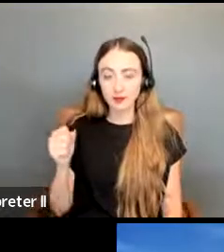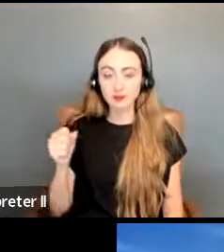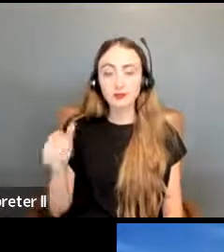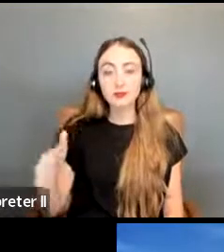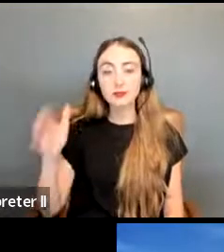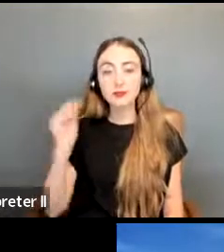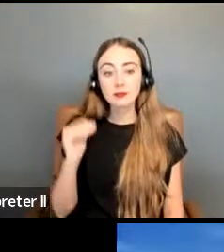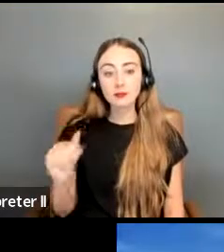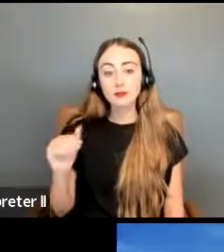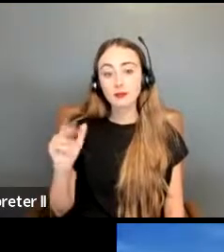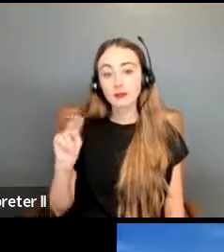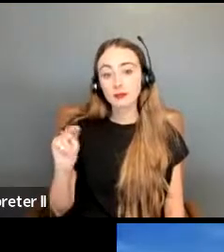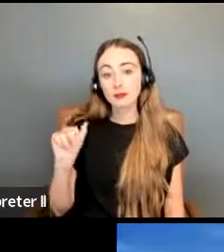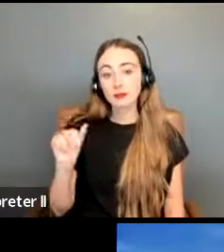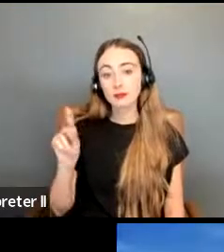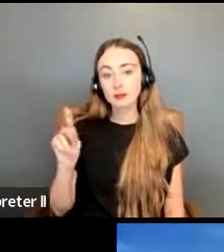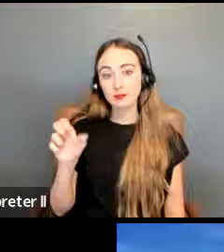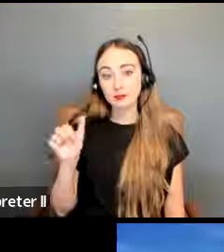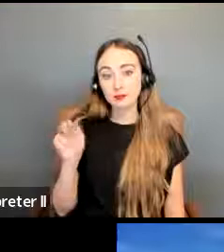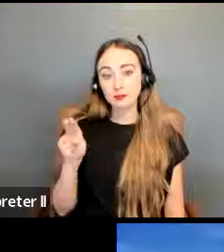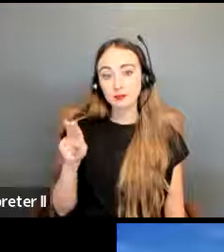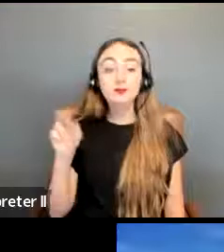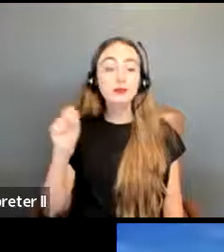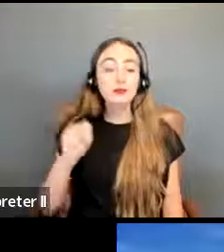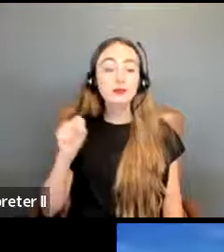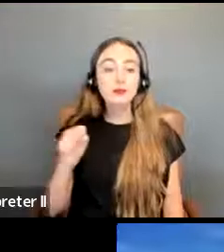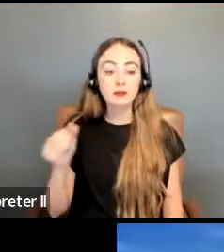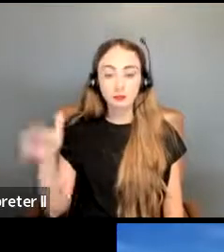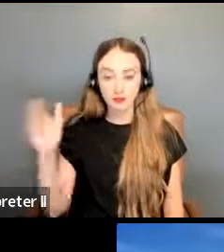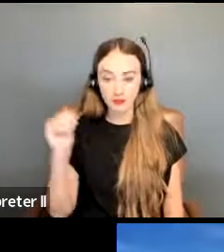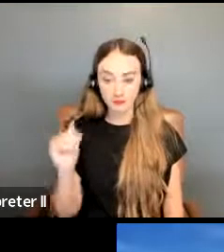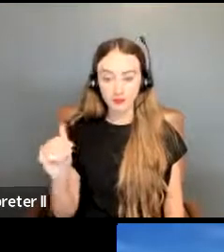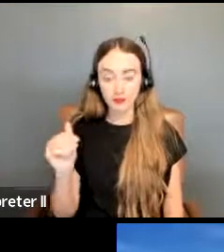Mendelson votes yes. Councilmember Nadeau? Yes.